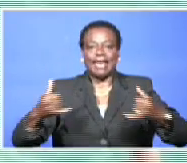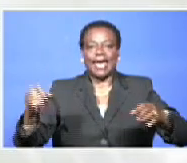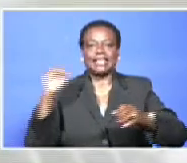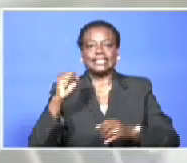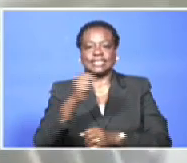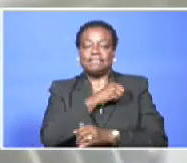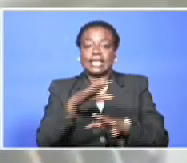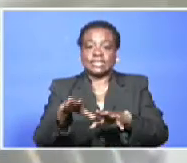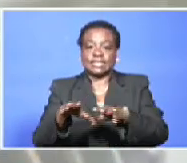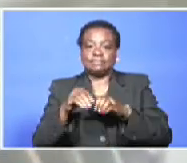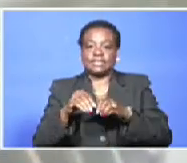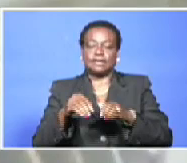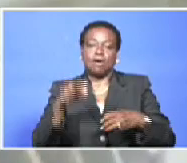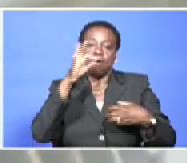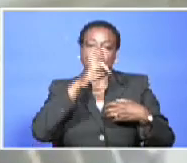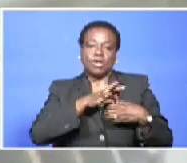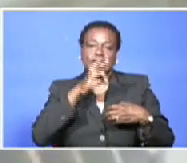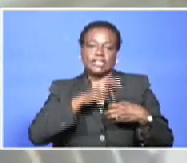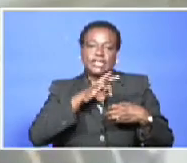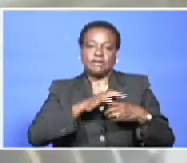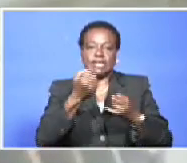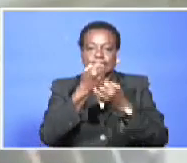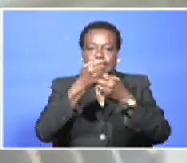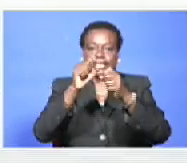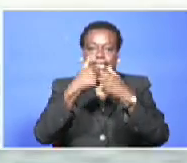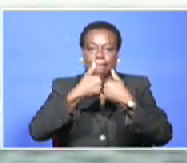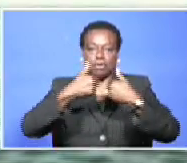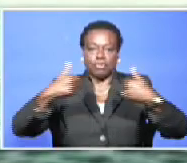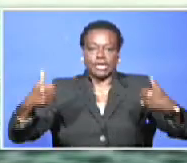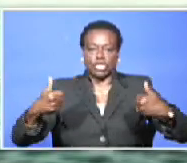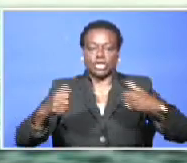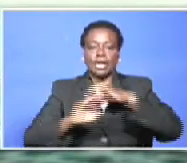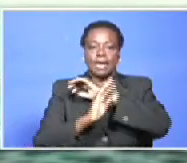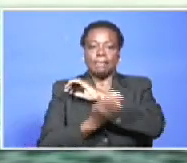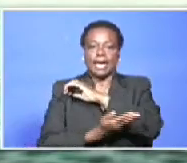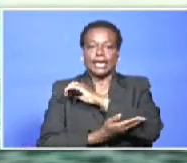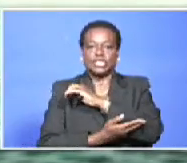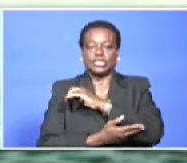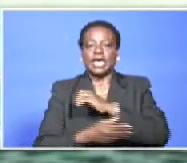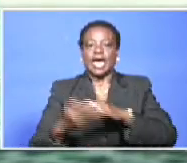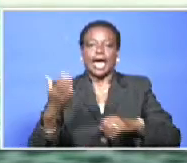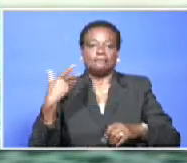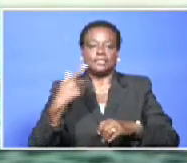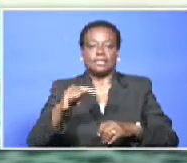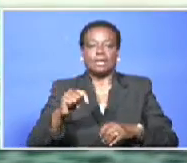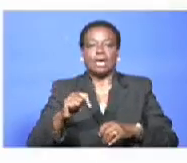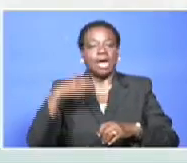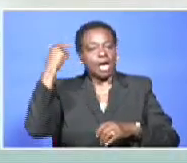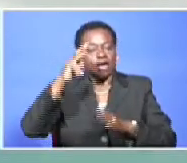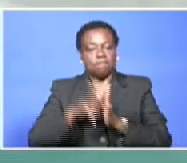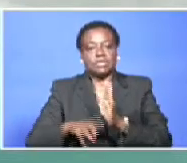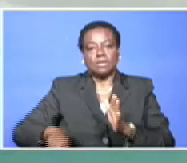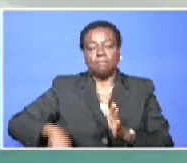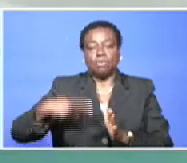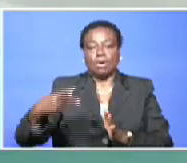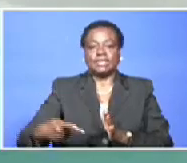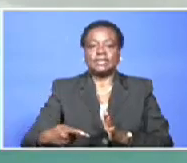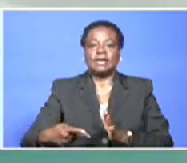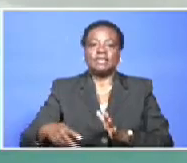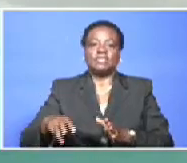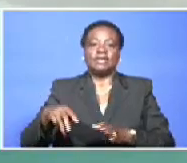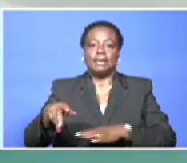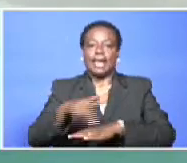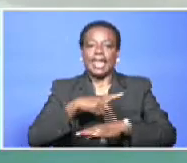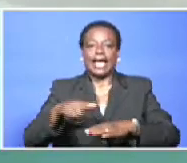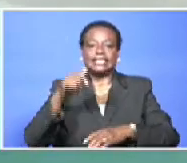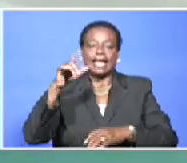have accepted voluntary separation packages after government purchased a Grand Bahama base property last year. Government